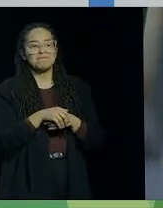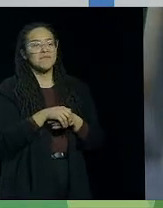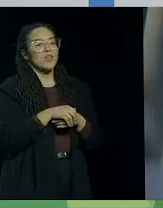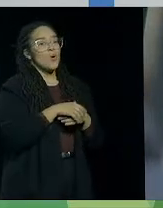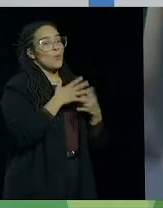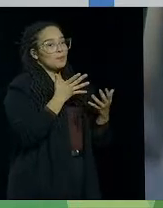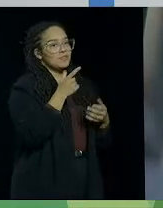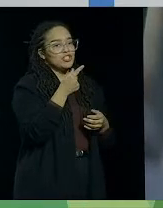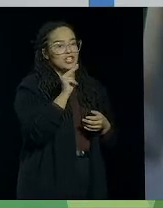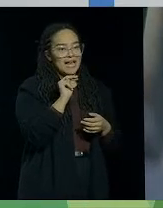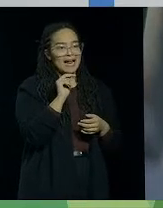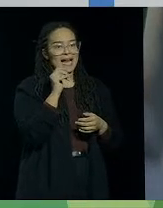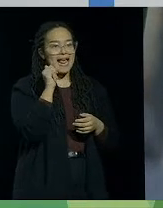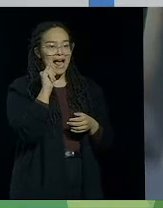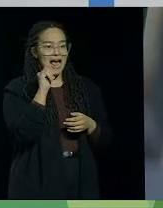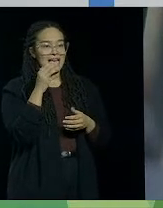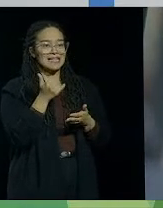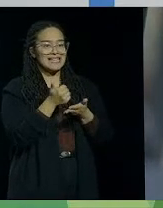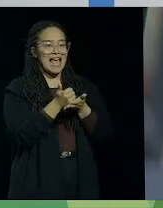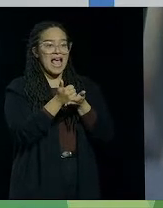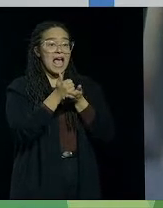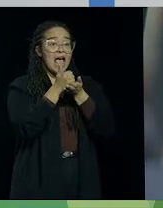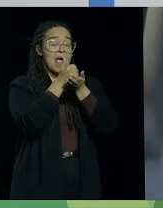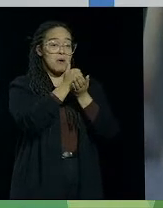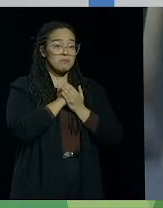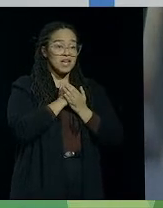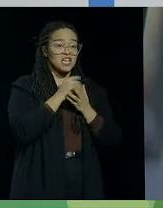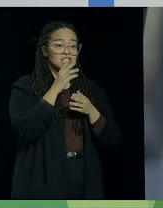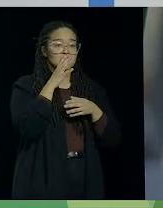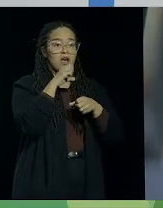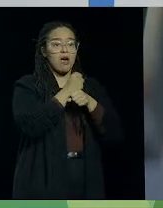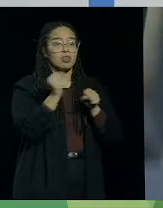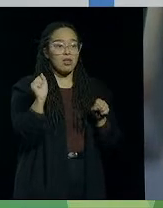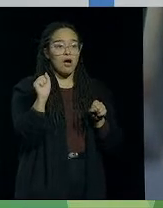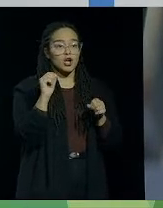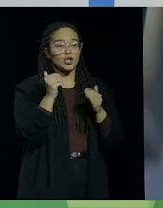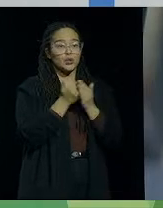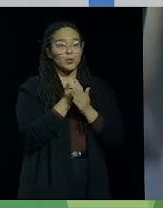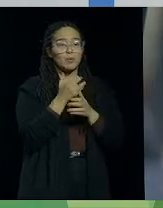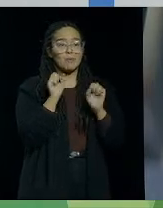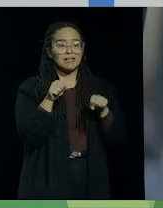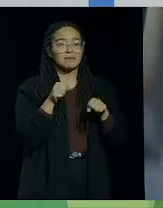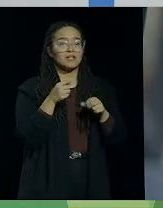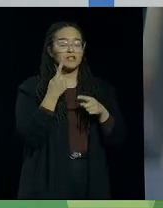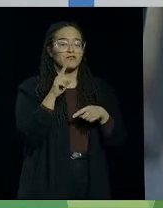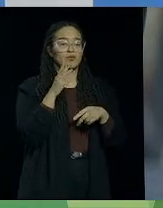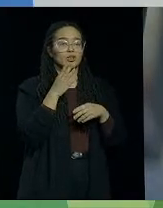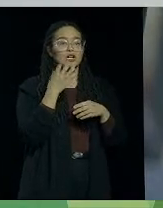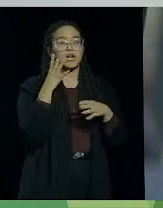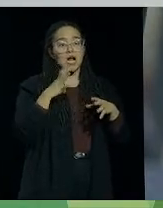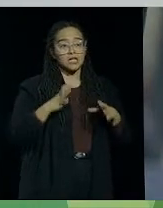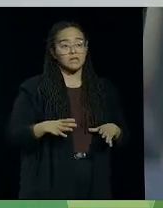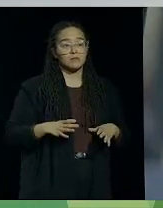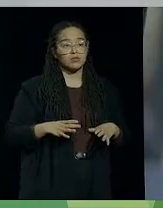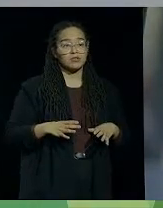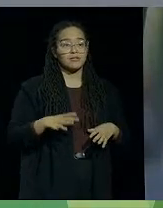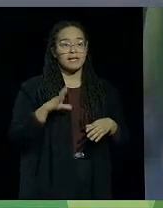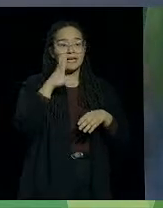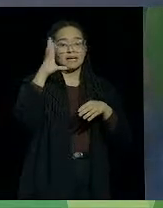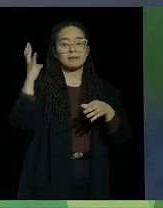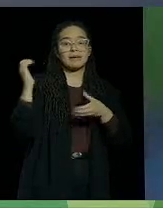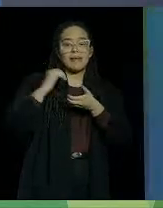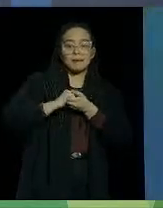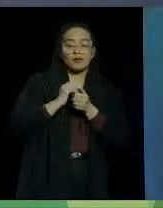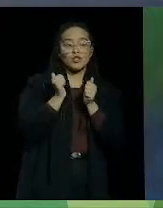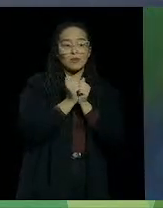Well, Gen AI, of course, is helping us unlock new possibilities and solutions for our customers. In collaboration with the